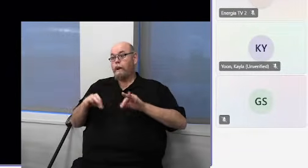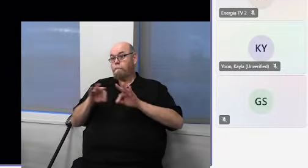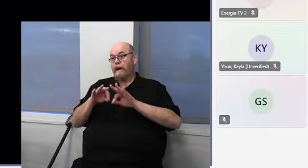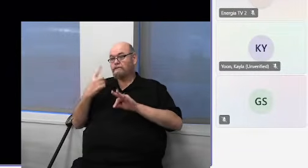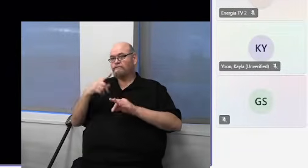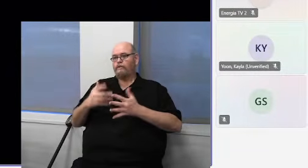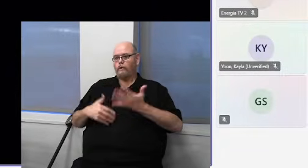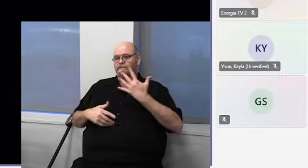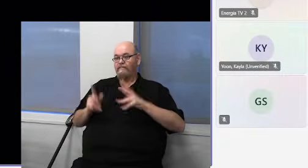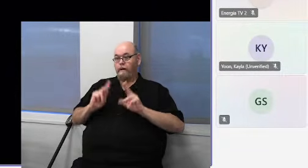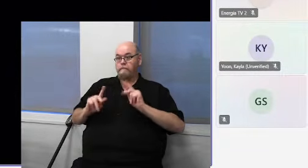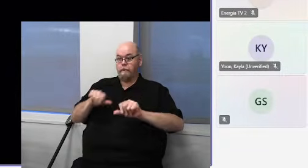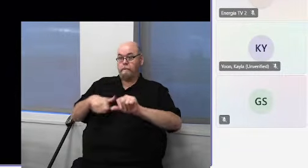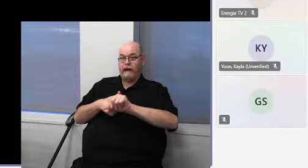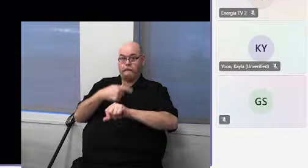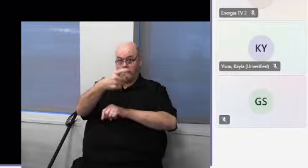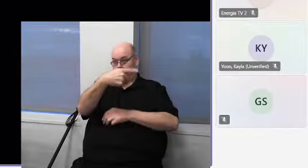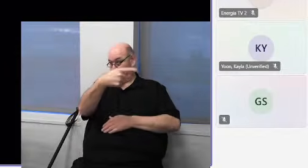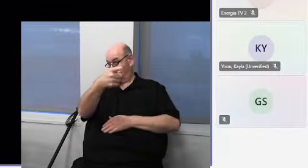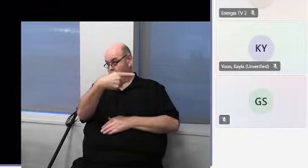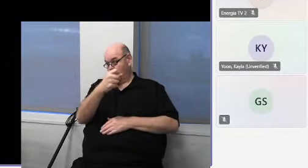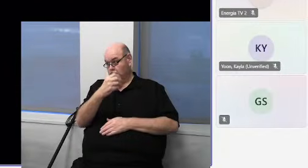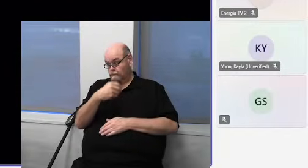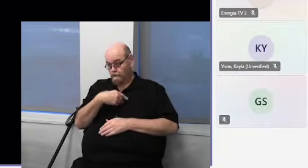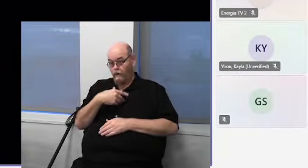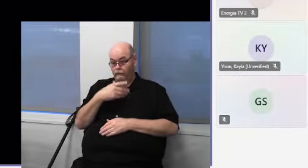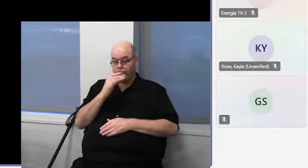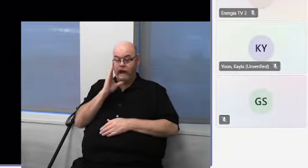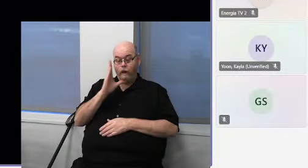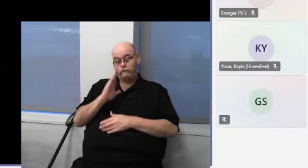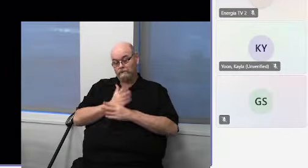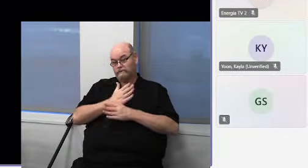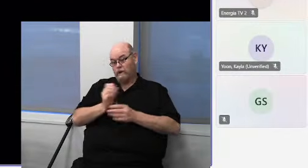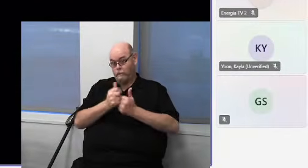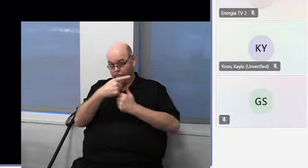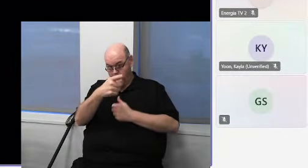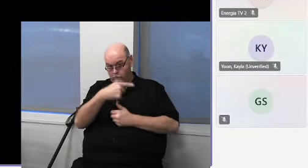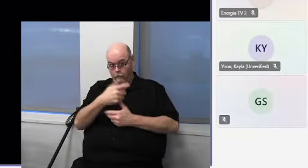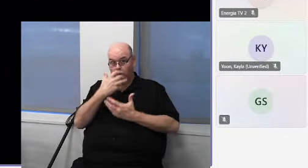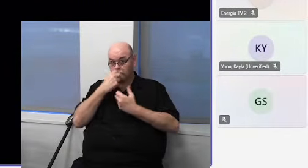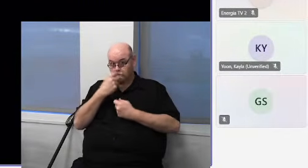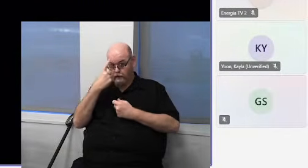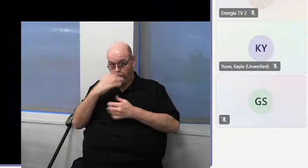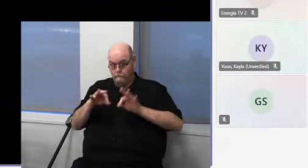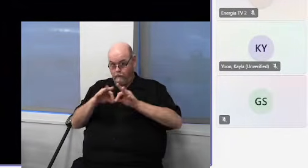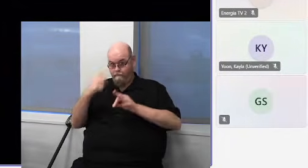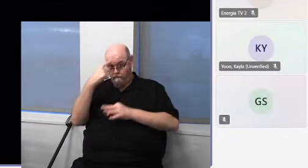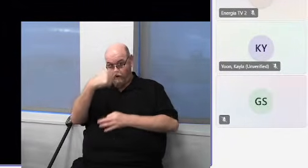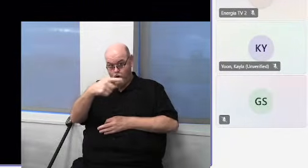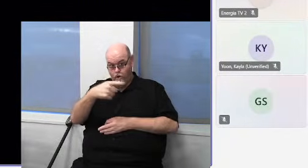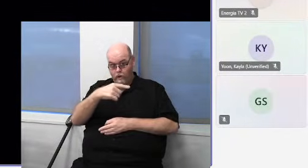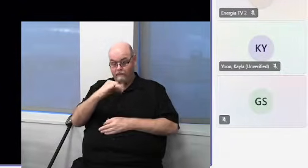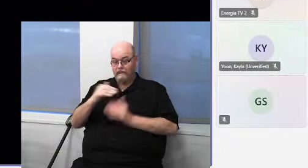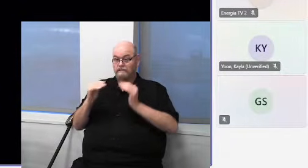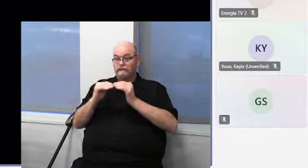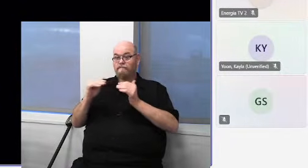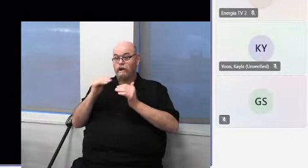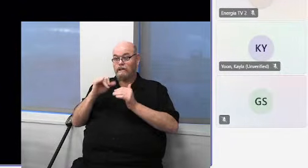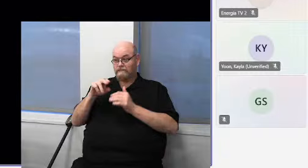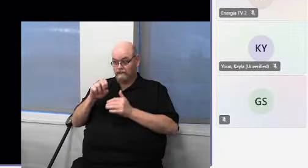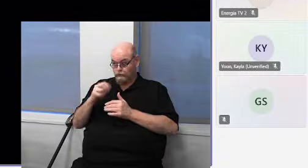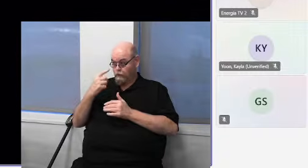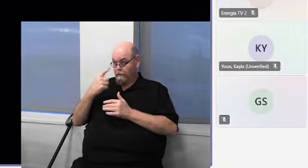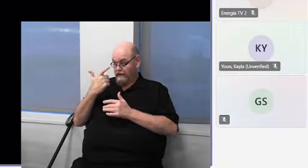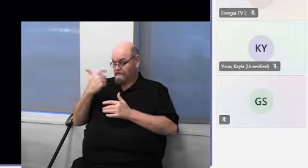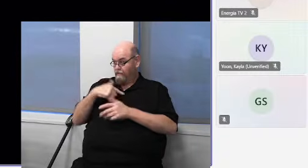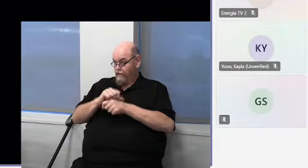what matters is what matters to the 5 people behind me. So I'll be sharing that list with them and asking them what matters to them. Now, there's a fairness issue